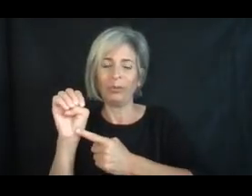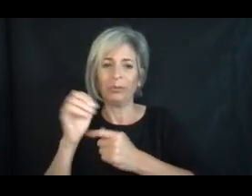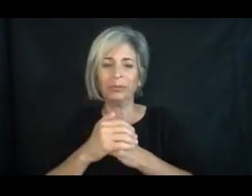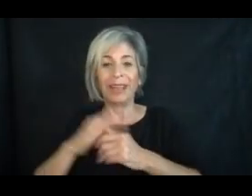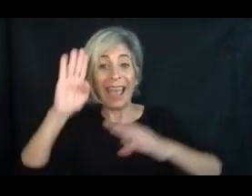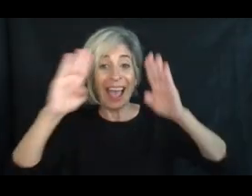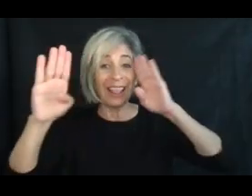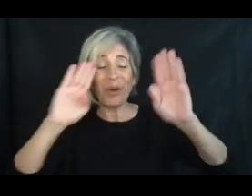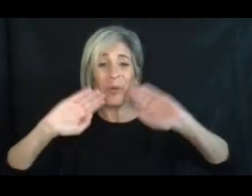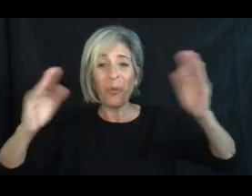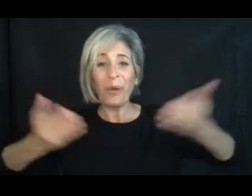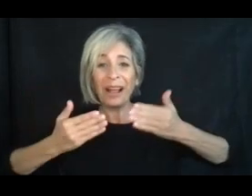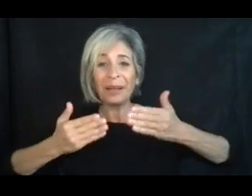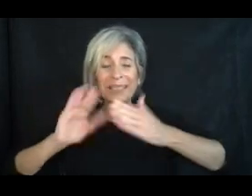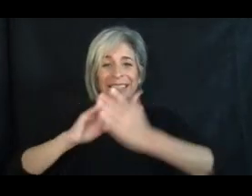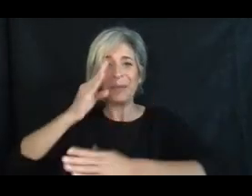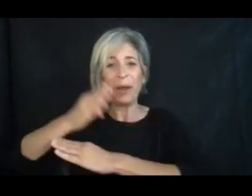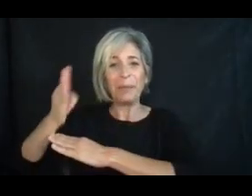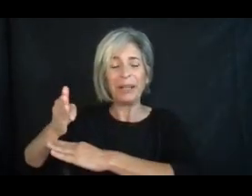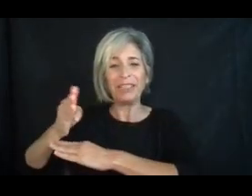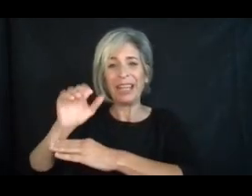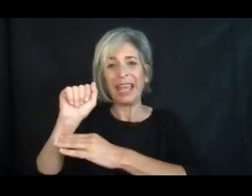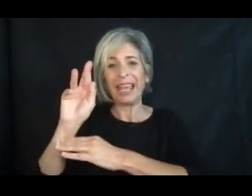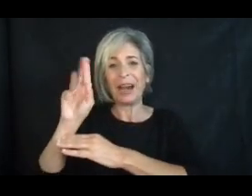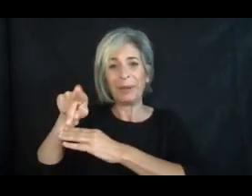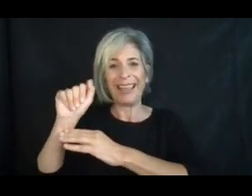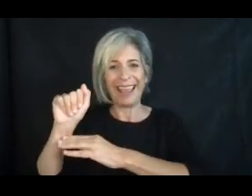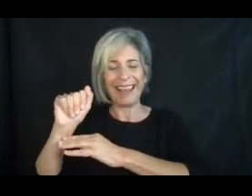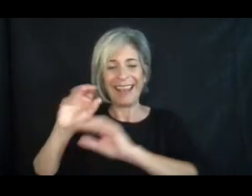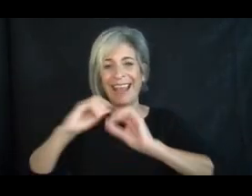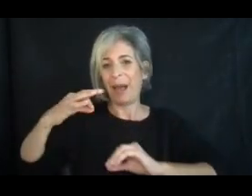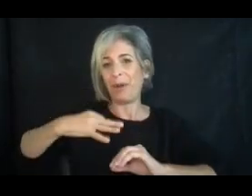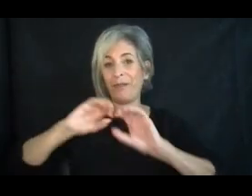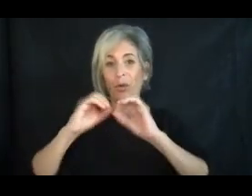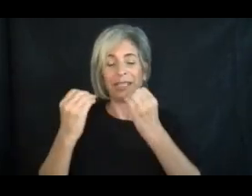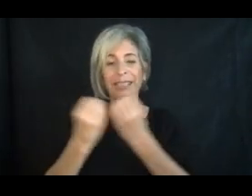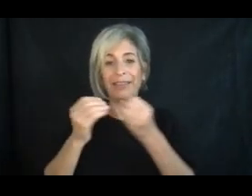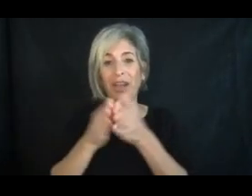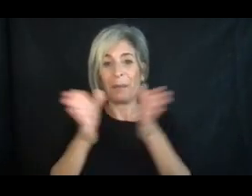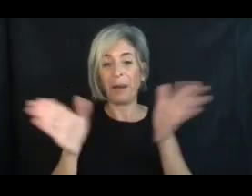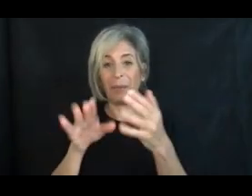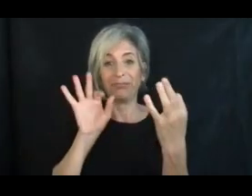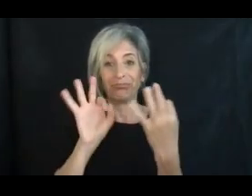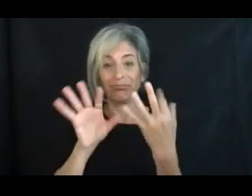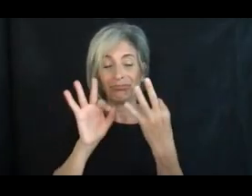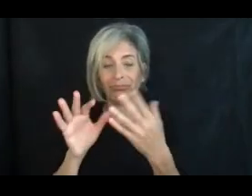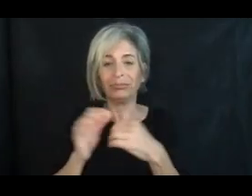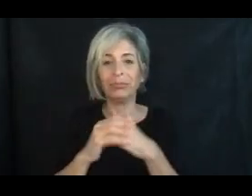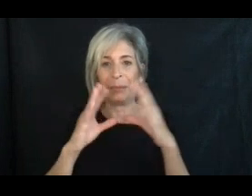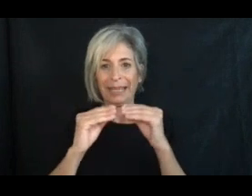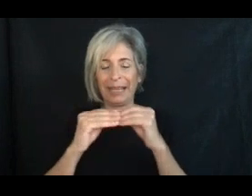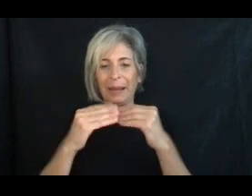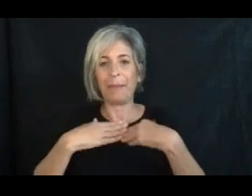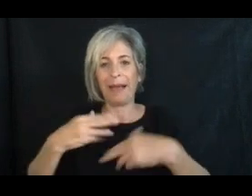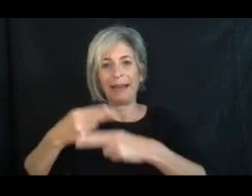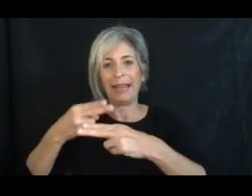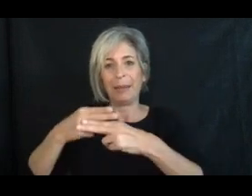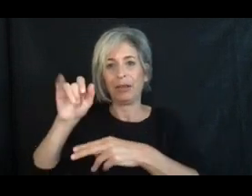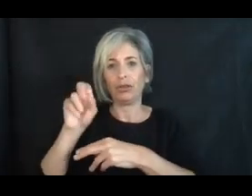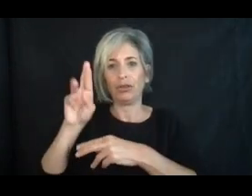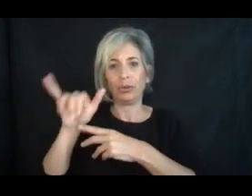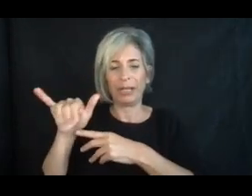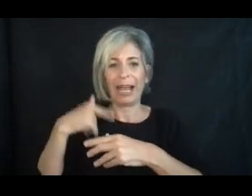Hello and welcome to the City of Boynton Beach's ARPA nonprofit organization public input meeting. My name is Yuri Konikov and I will